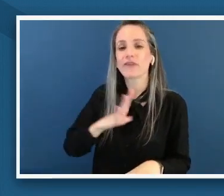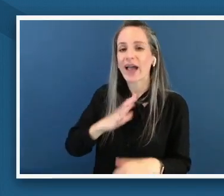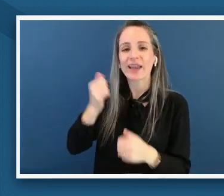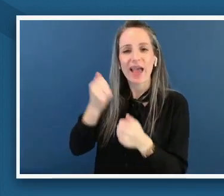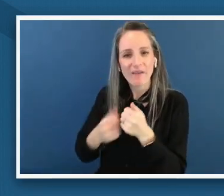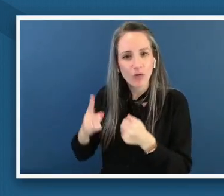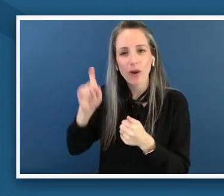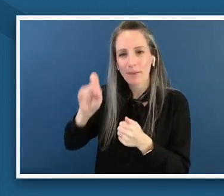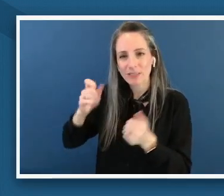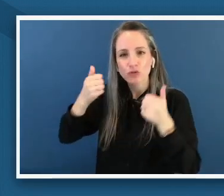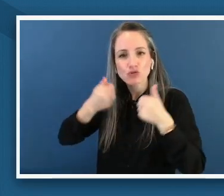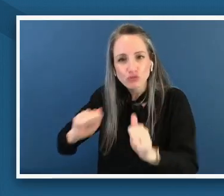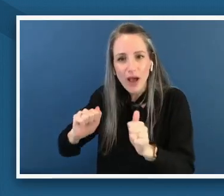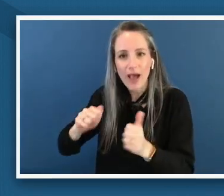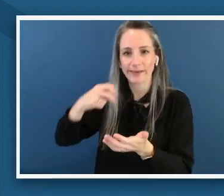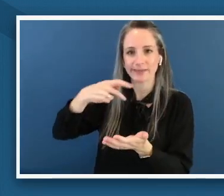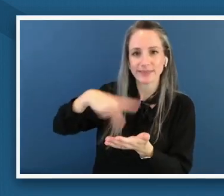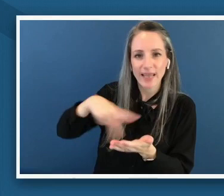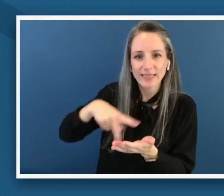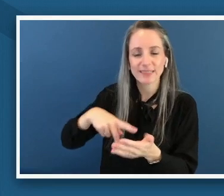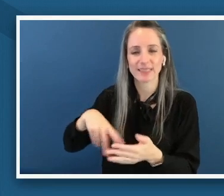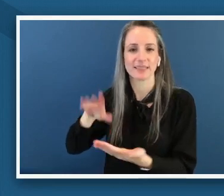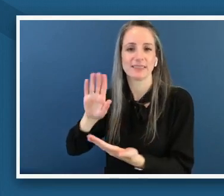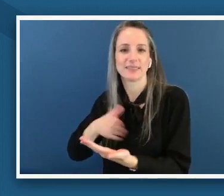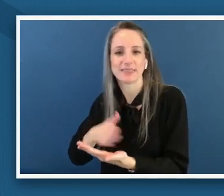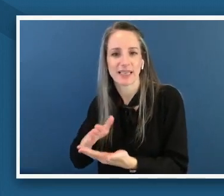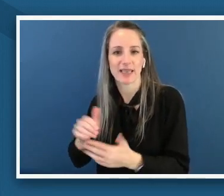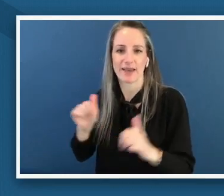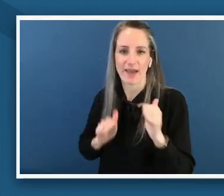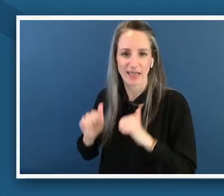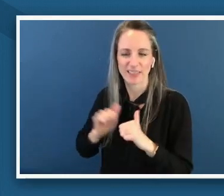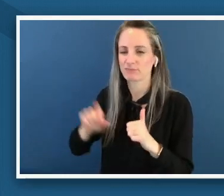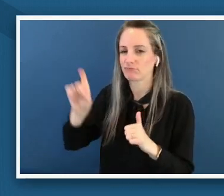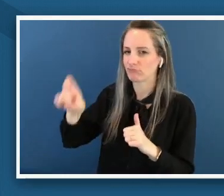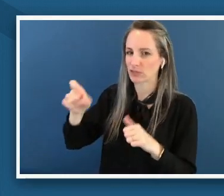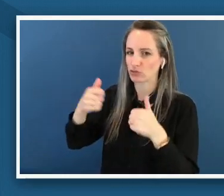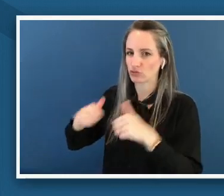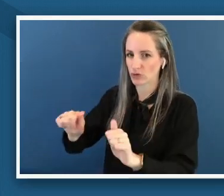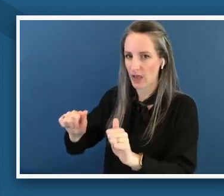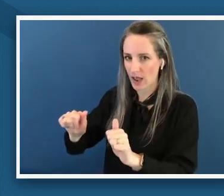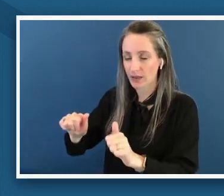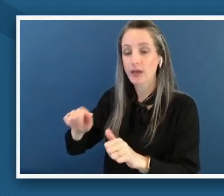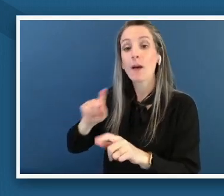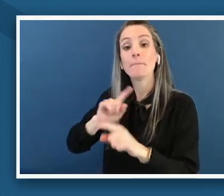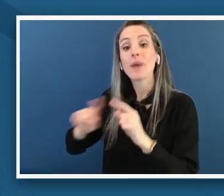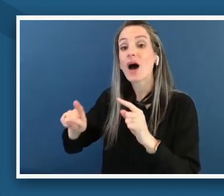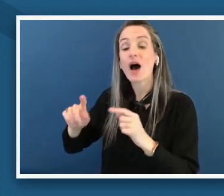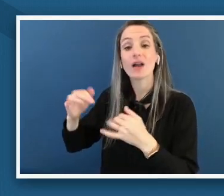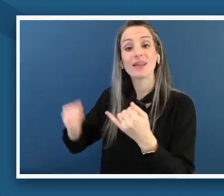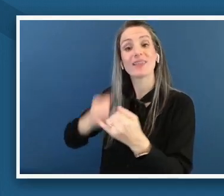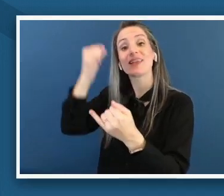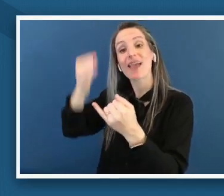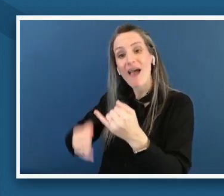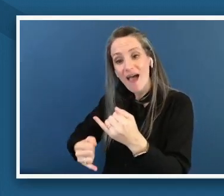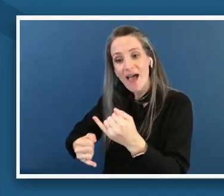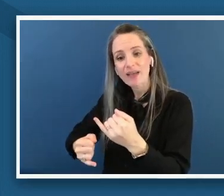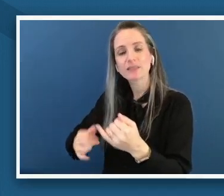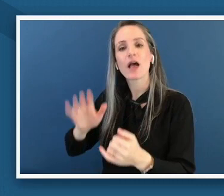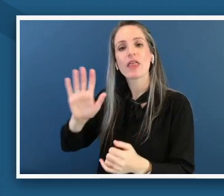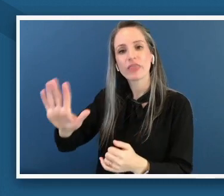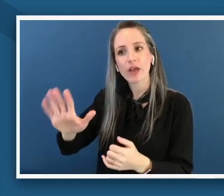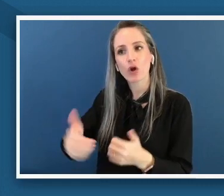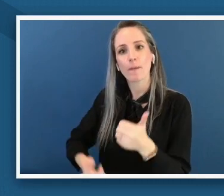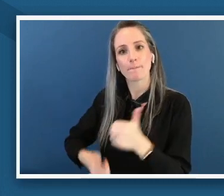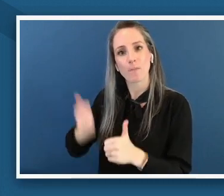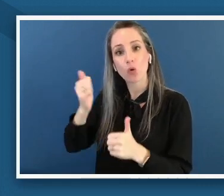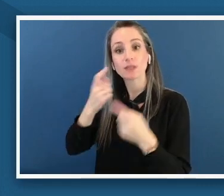acting, but ultimately they get to key in and focus on the thing that they felt most successful at,